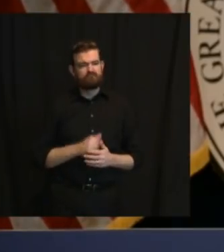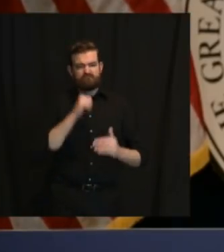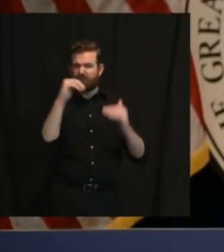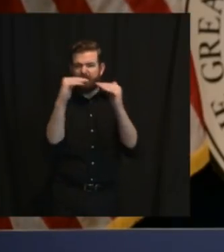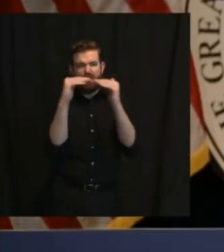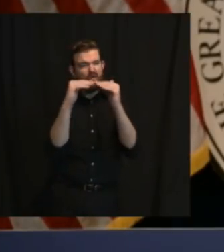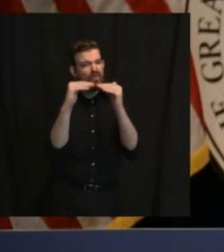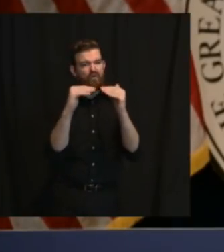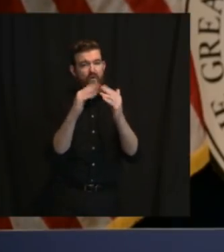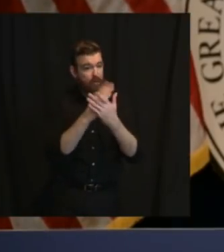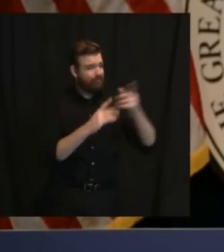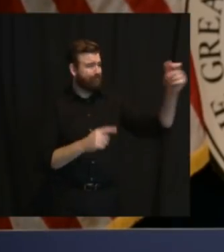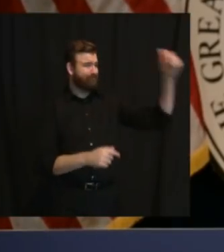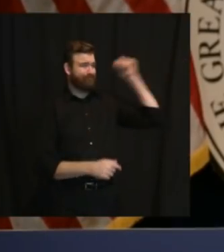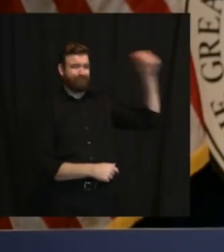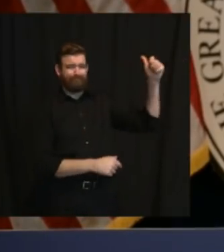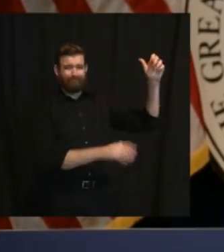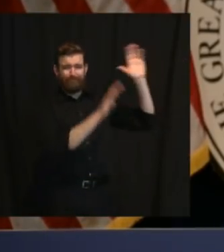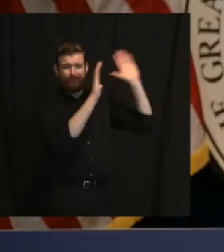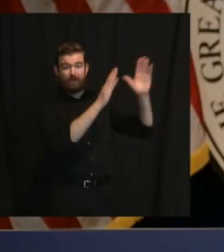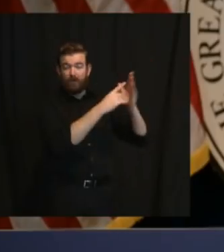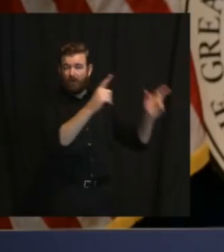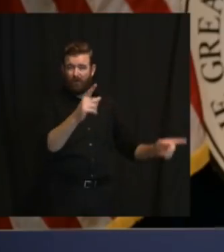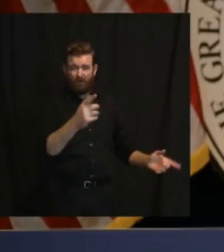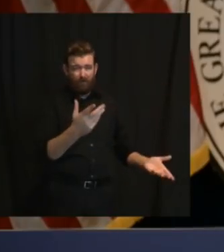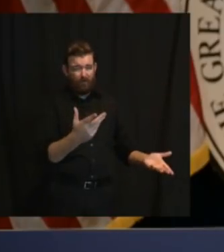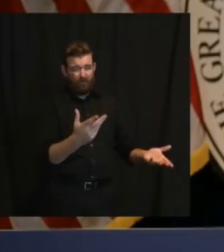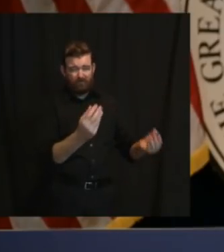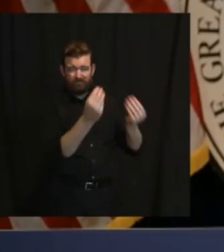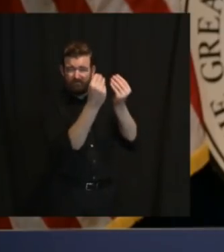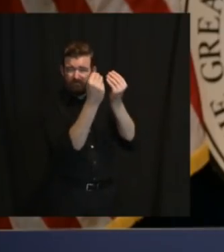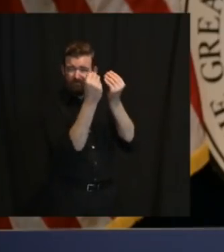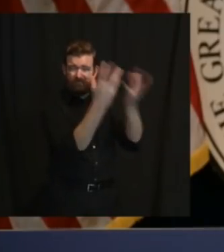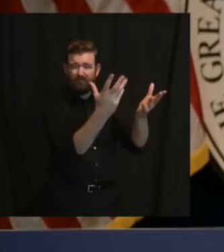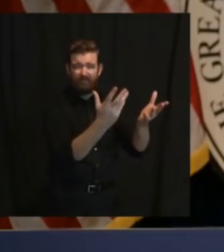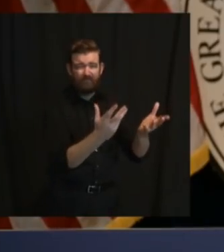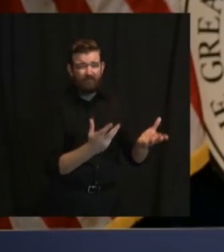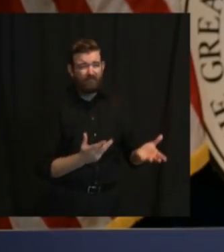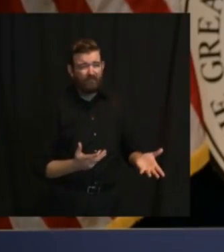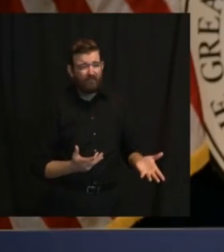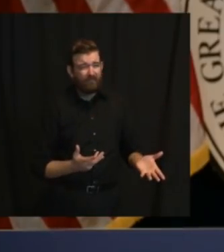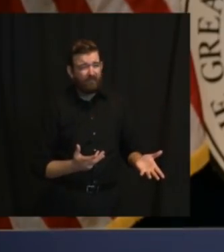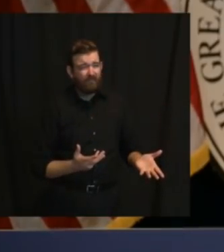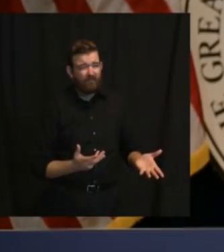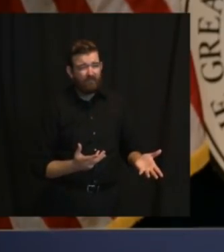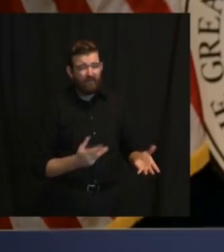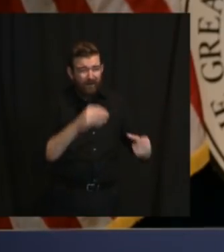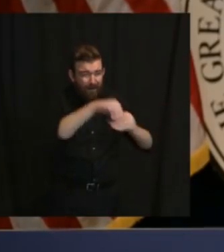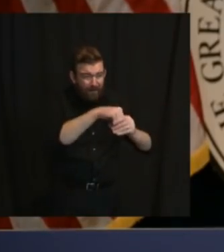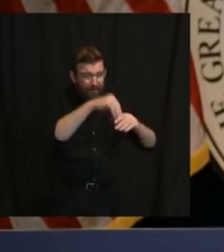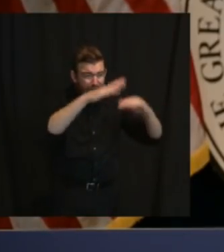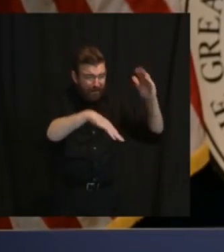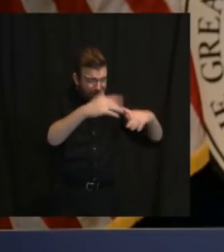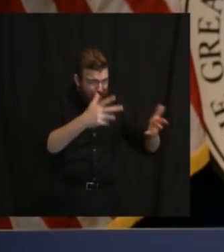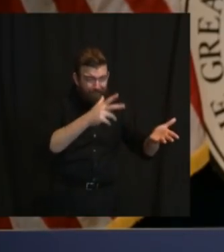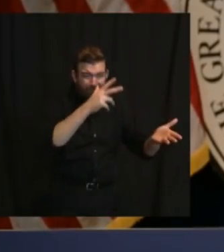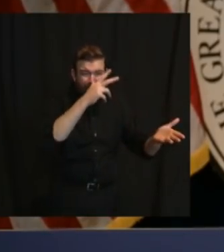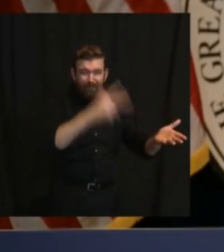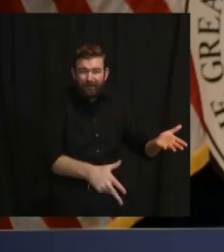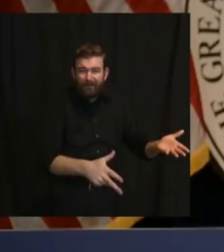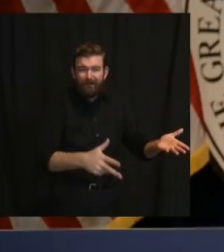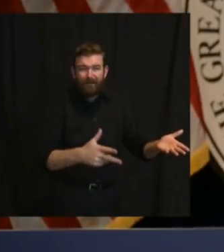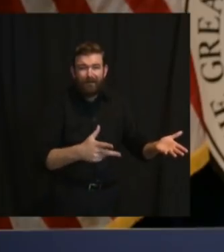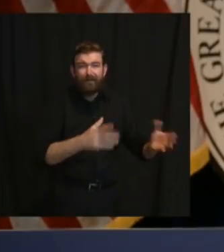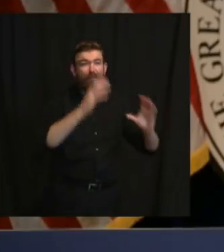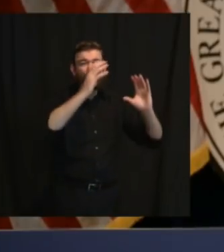this. Everything from what they did actually inside of facilities to communication to loved ones and everything in between. It's why